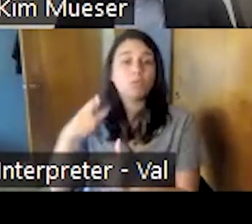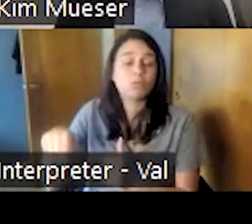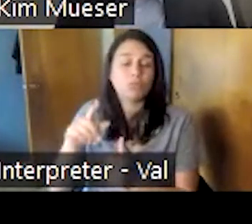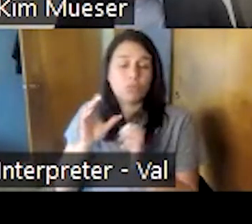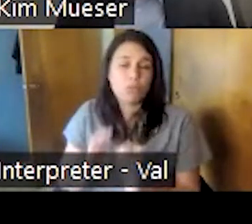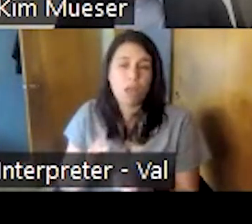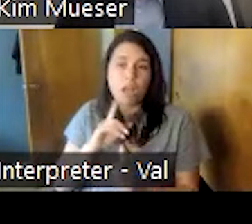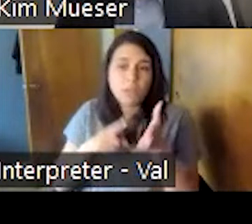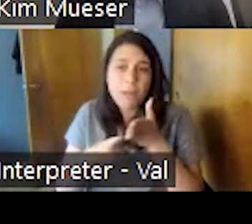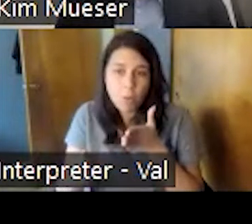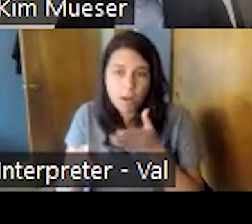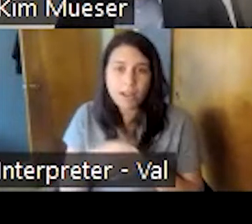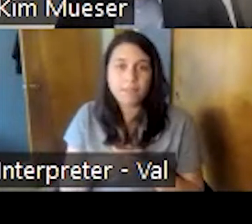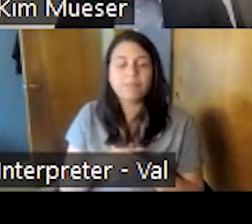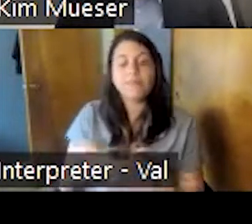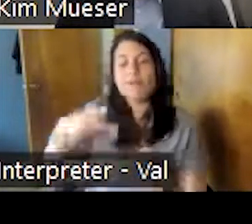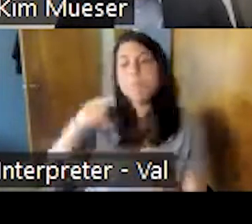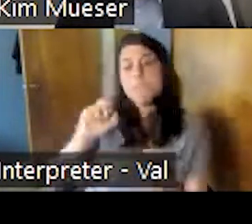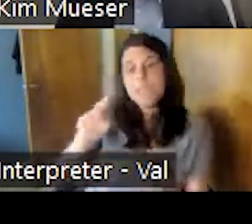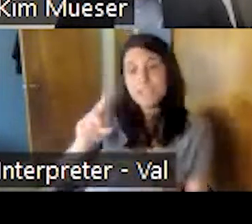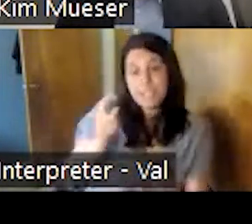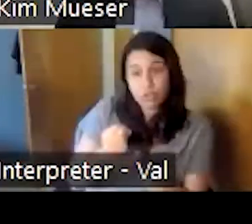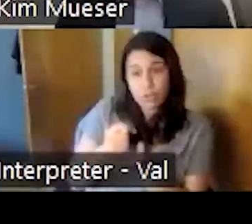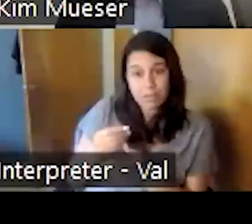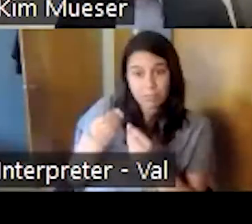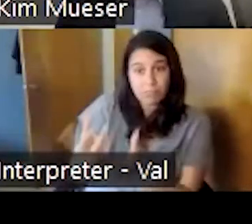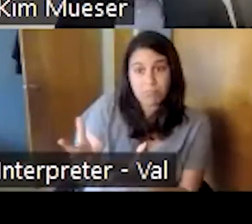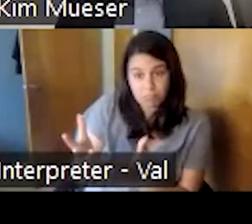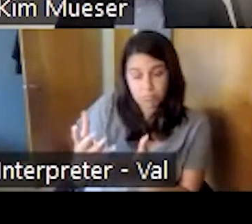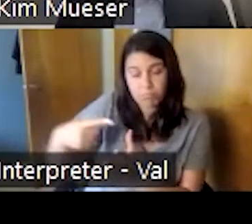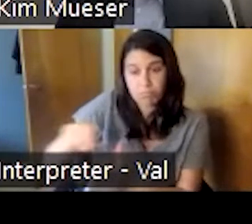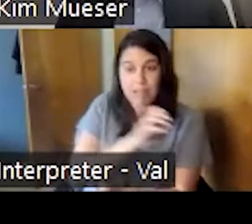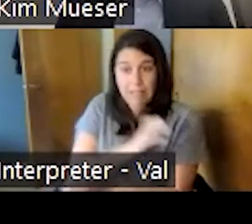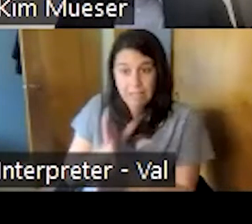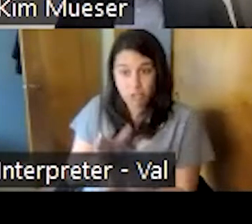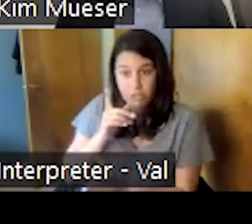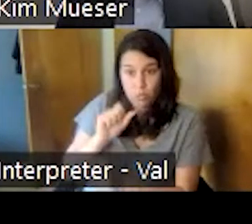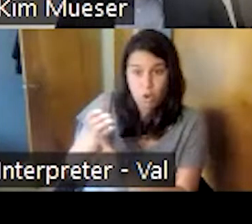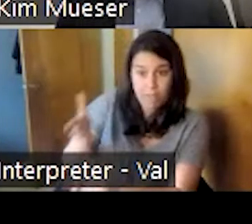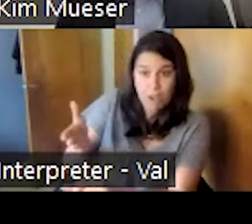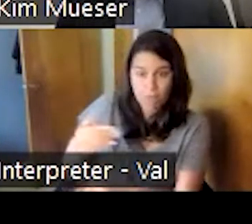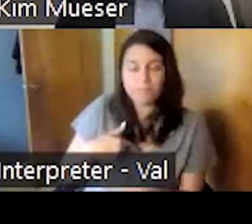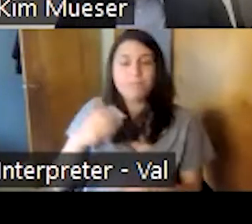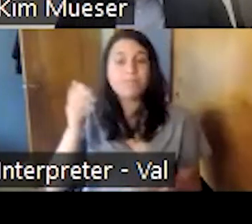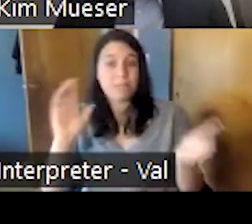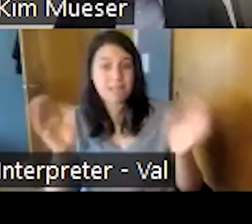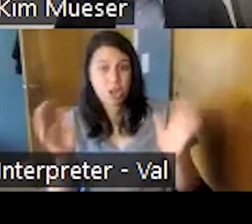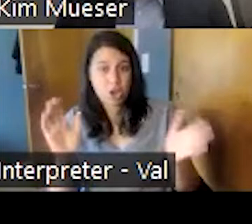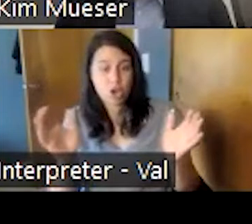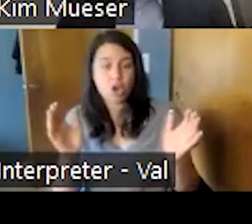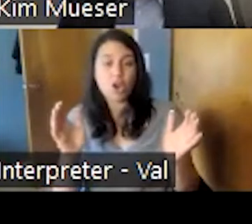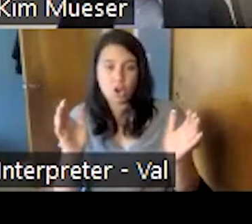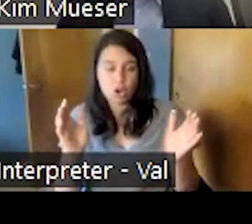PTSD treatment was provided by frontline clinicians. We compared the CBT, cognitive